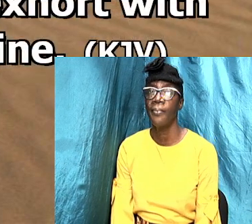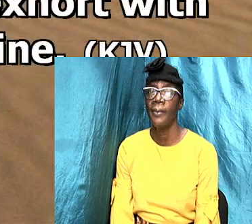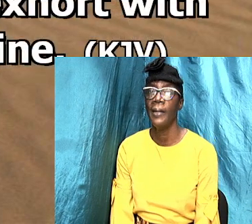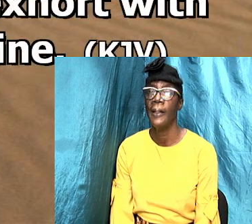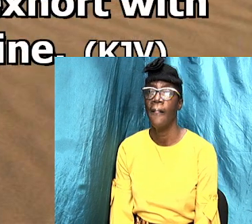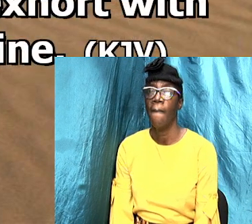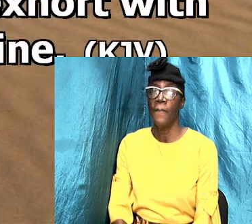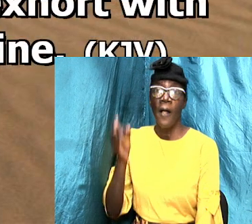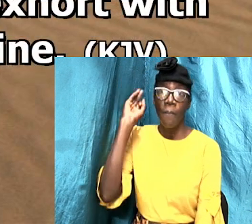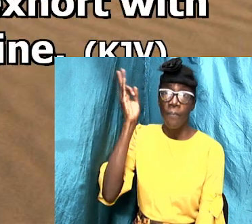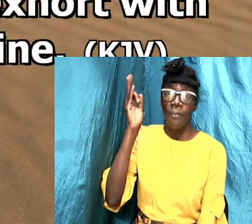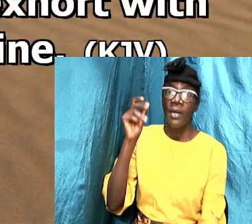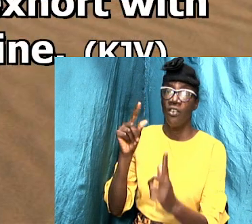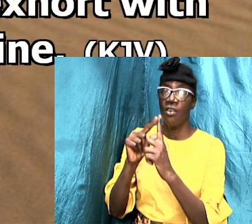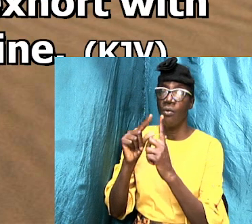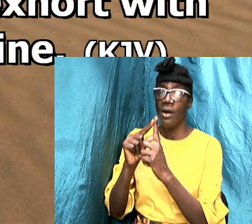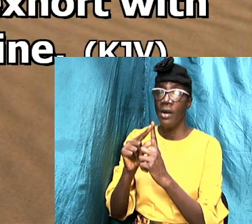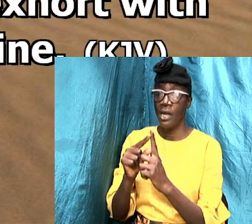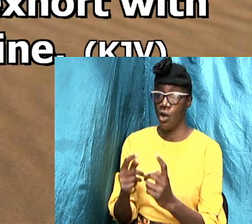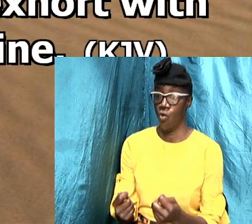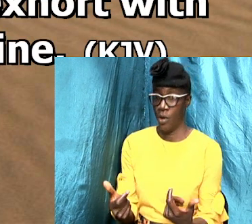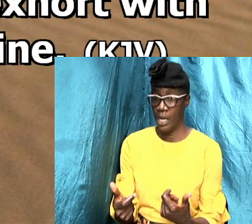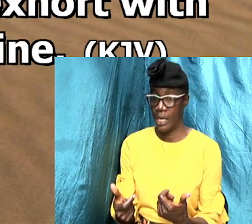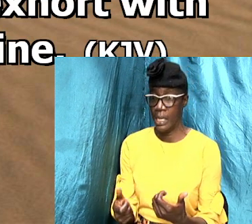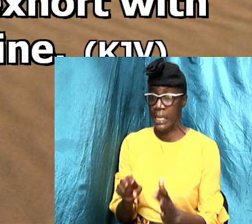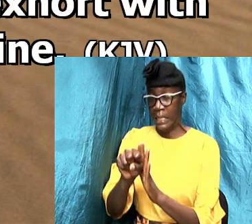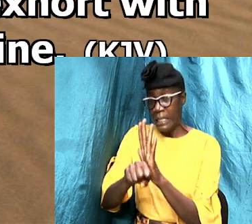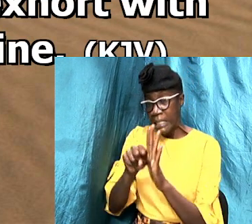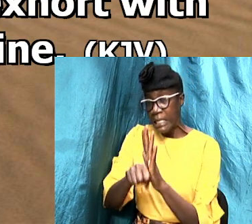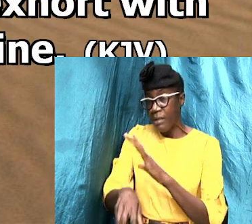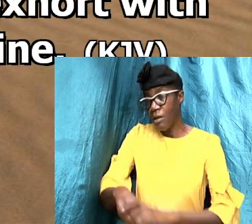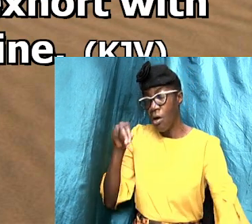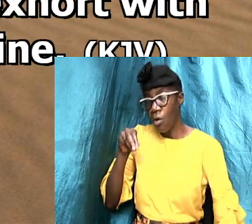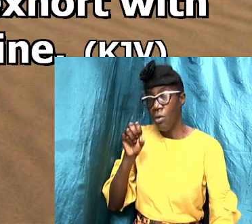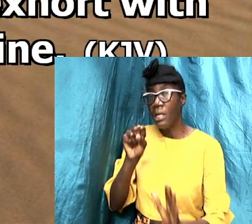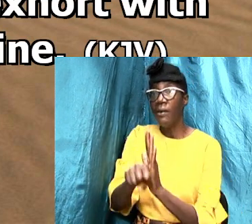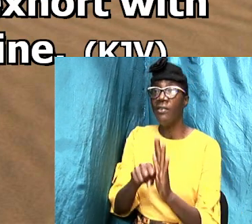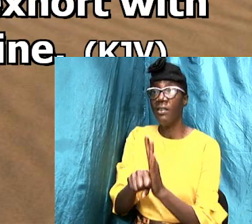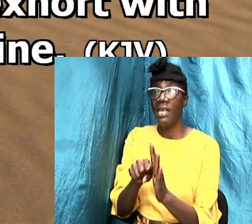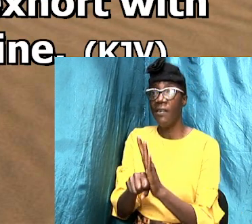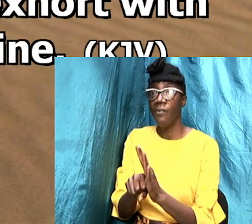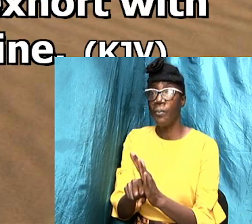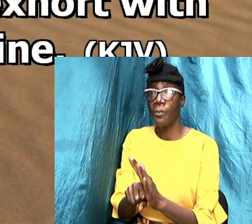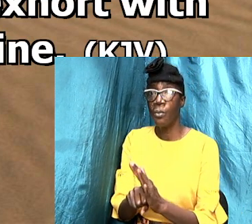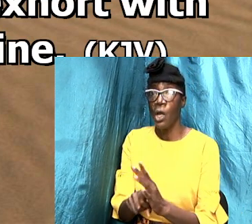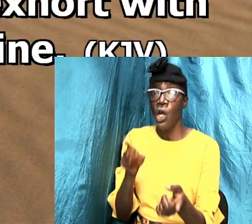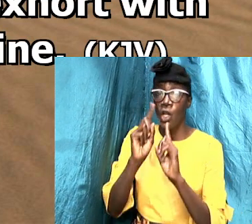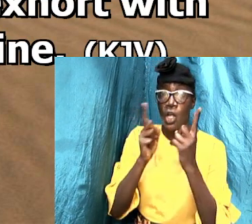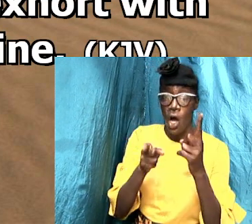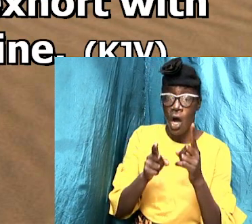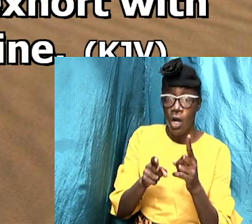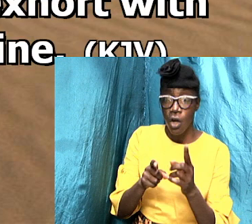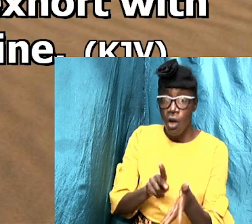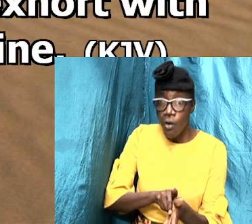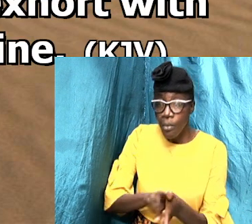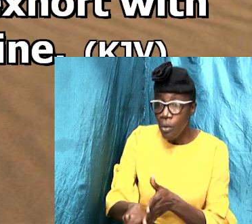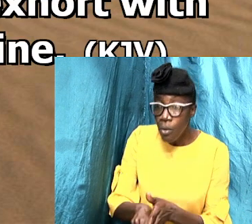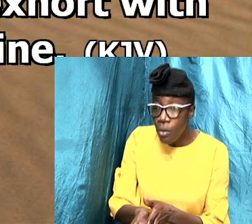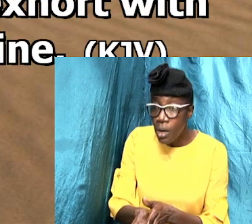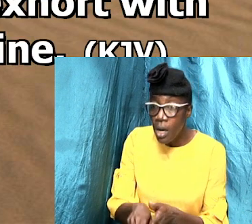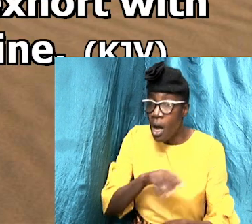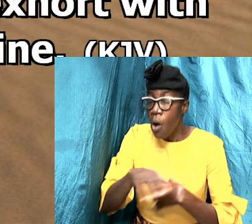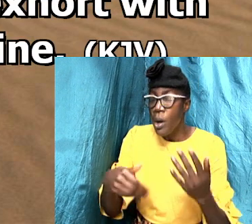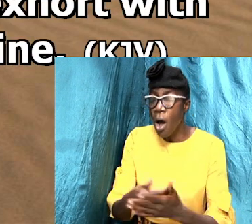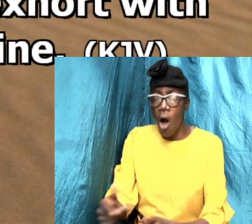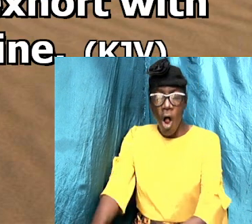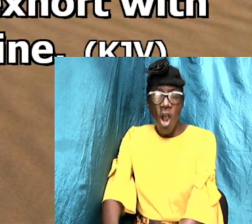Preach the words, be instant, in season, out of season, reprove, rebuke, exalt with all long